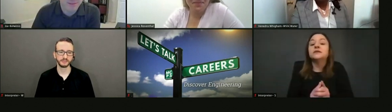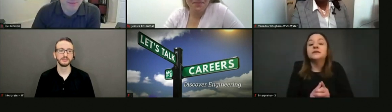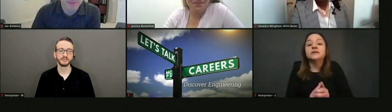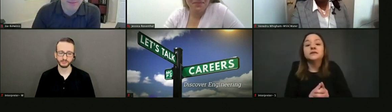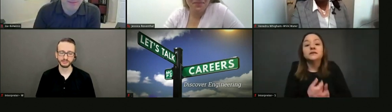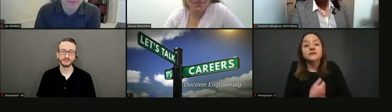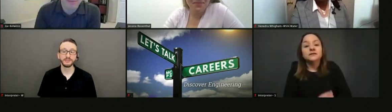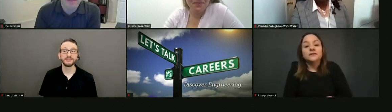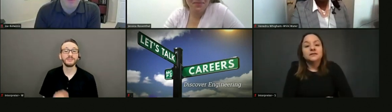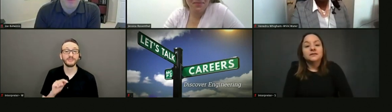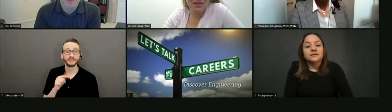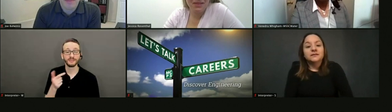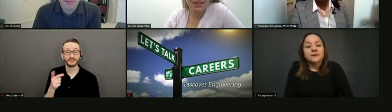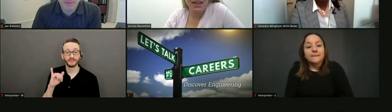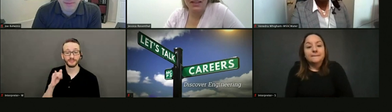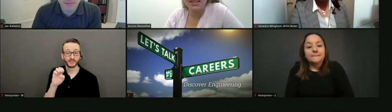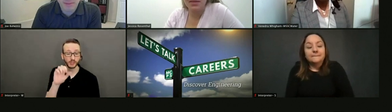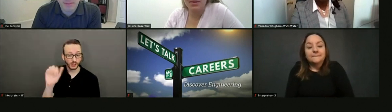about you, Jessica?